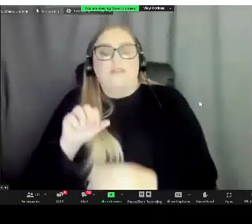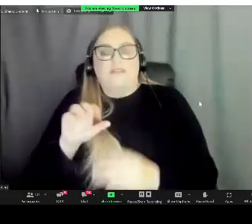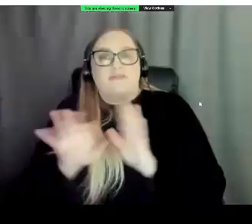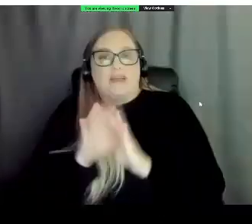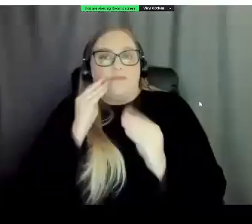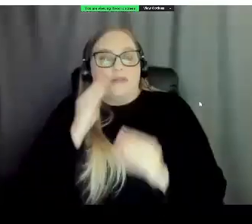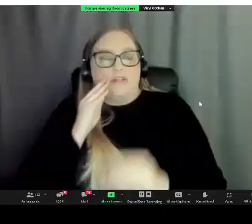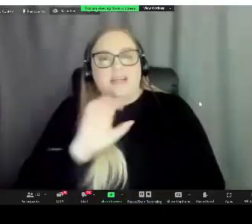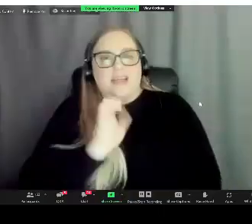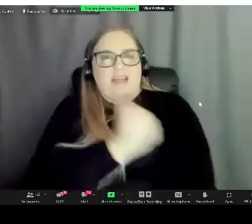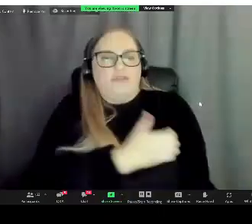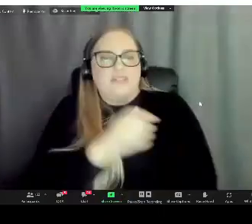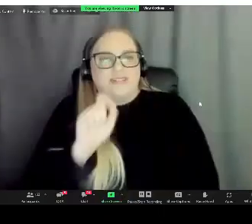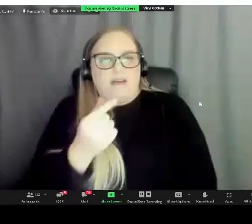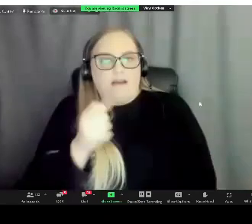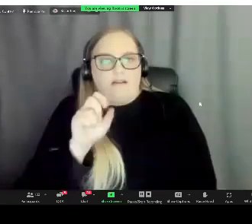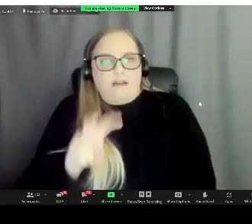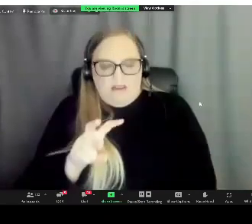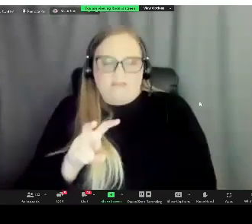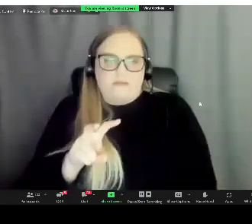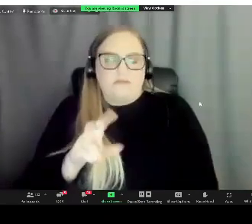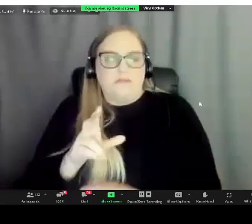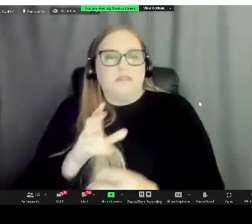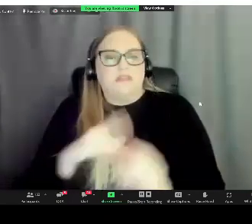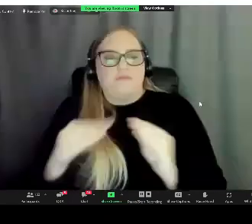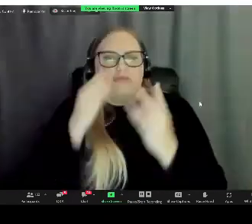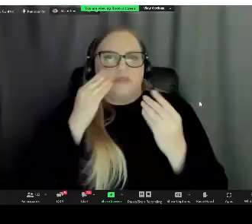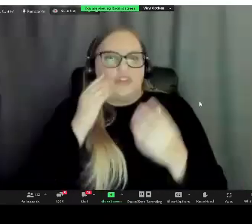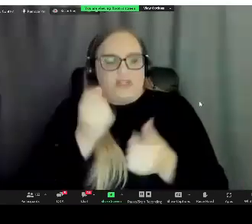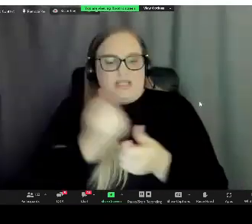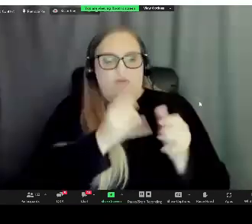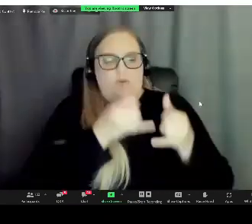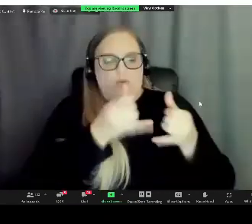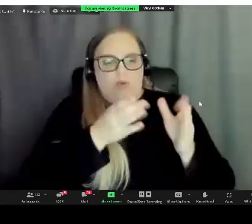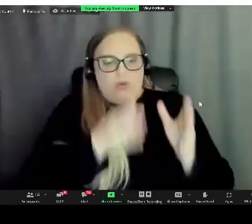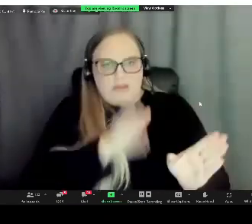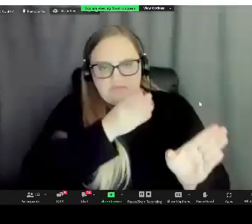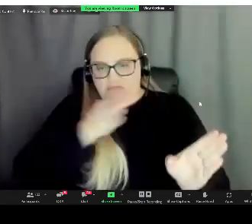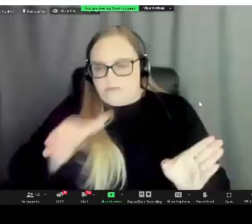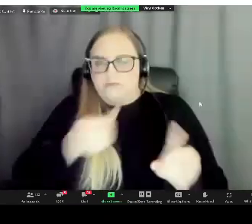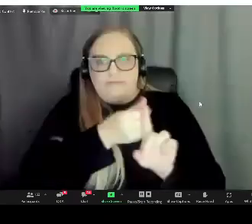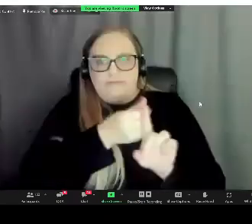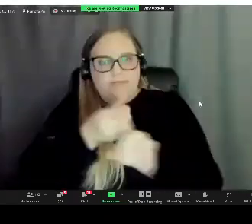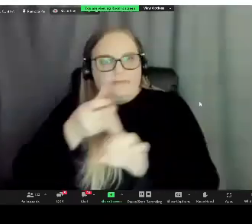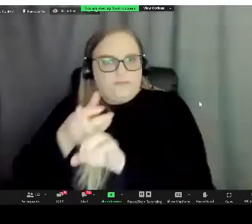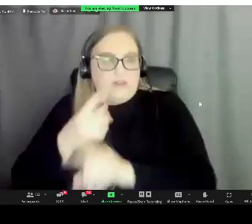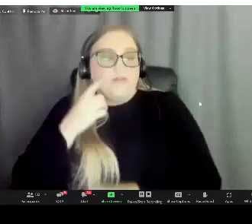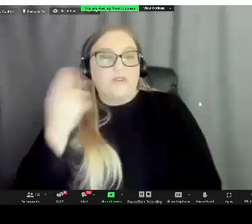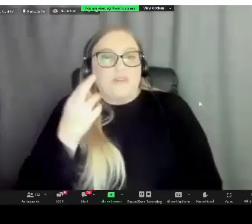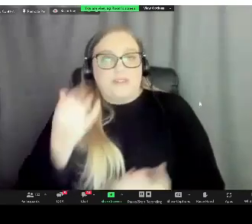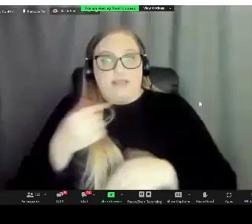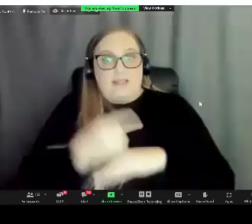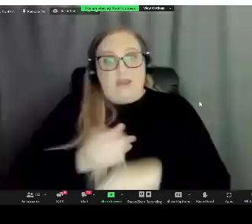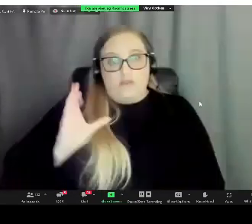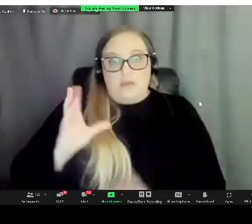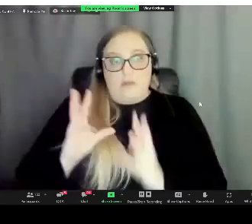energy.gov/consent-based siting. There's summary information on each of the awardees and their projects. For the purposes of today's webinar, I'm going to briefly